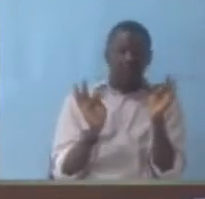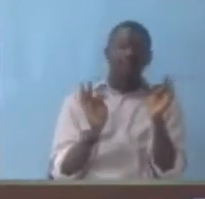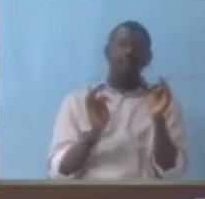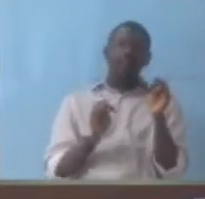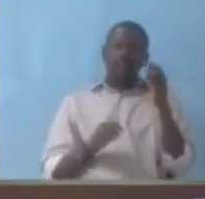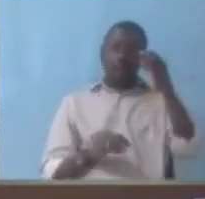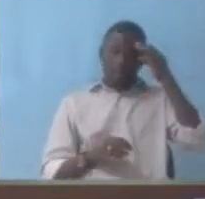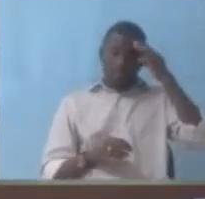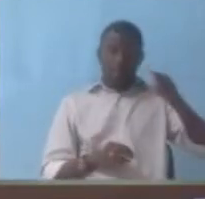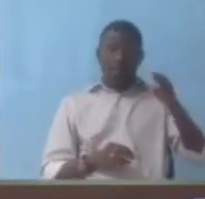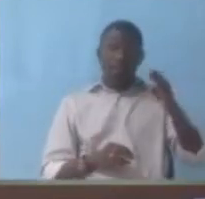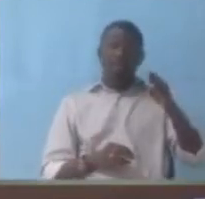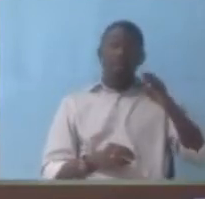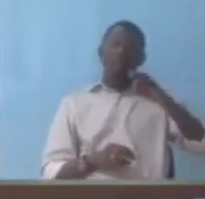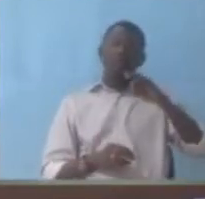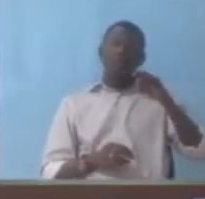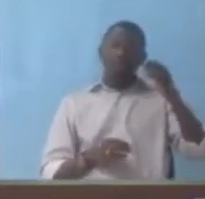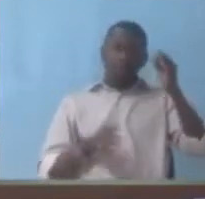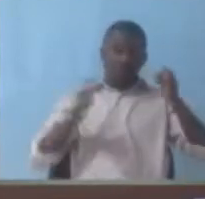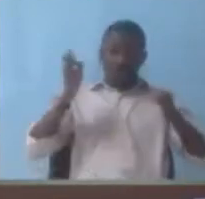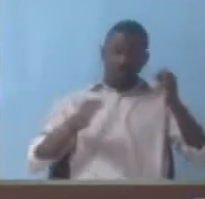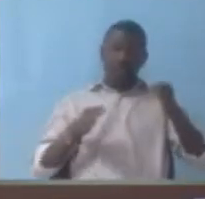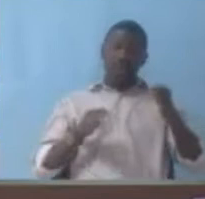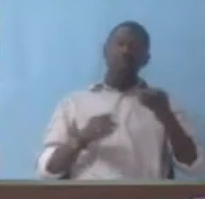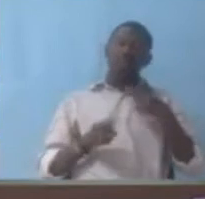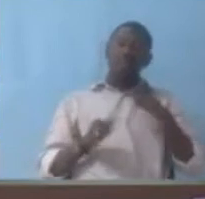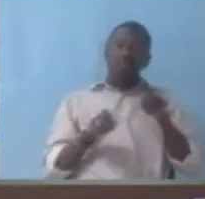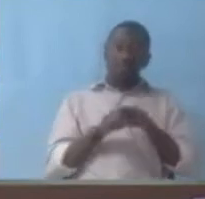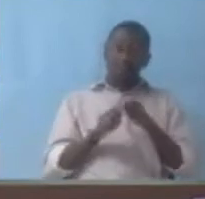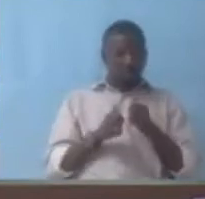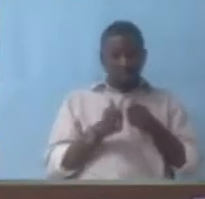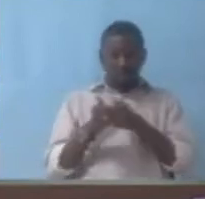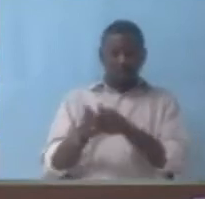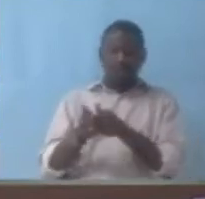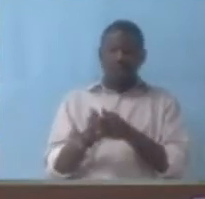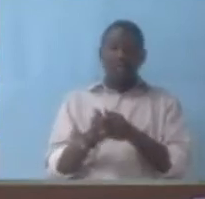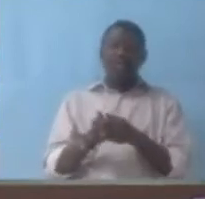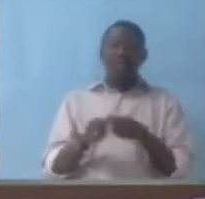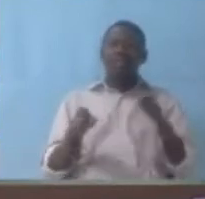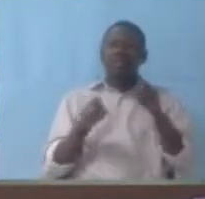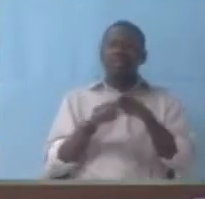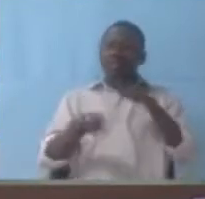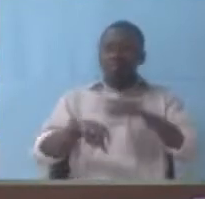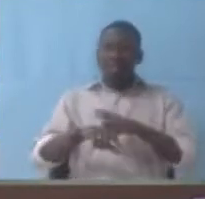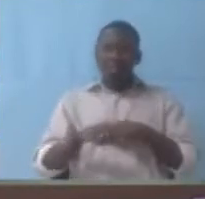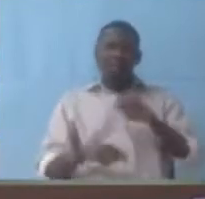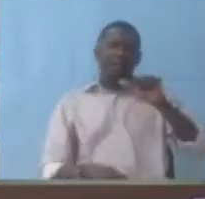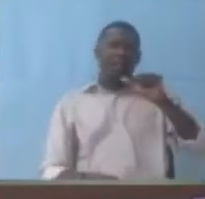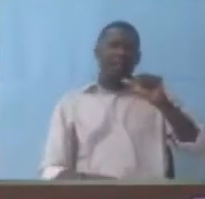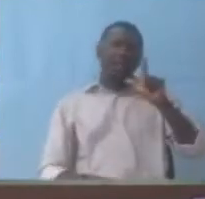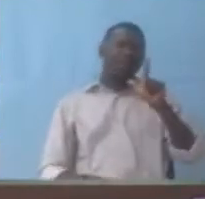escort, Alkali James Gay was also in the same room as the attorney general.